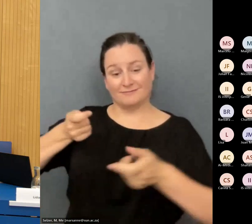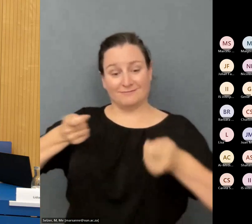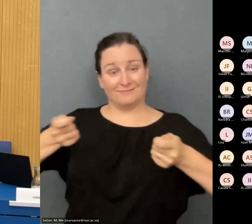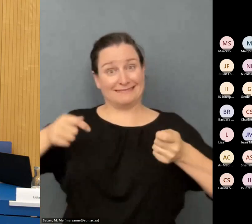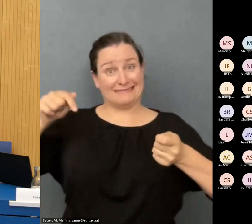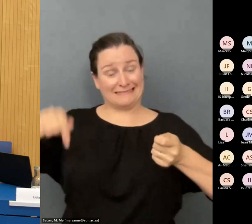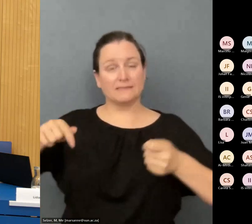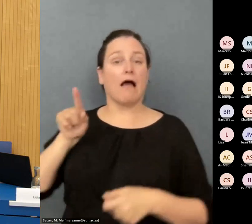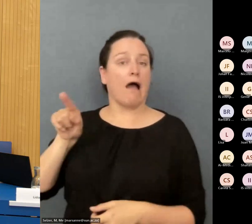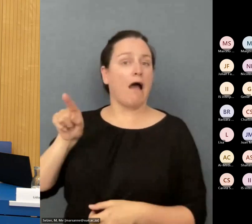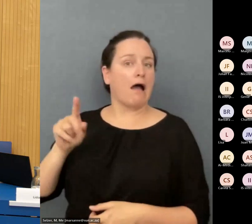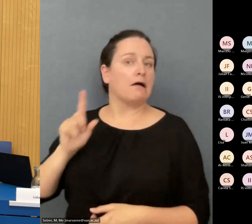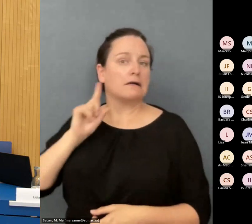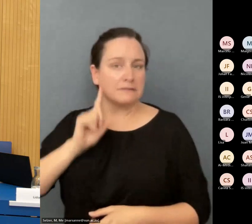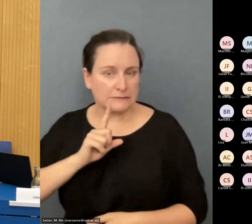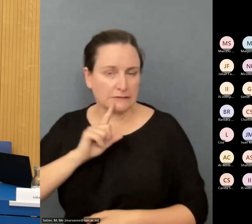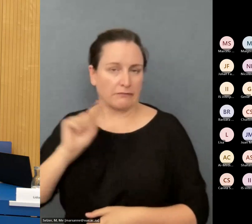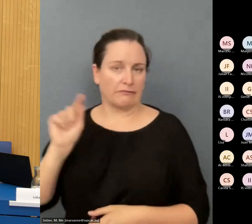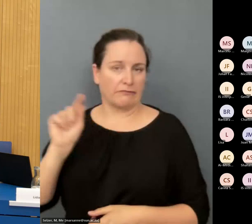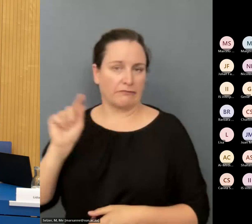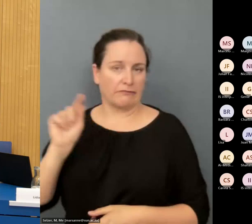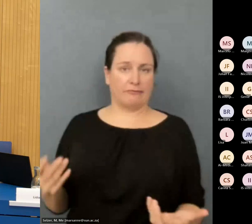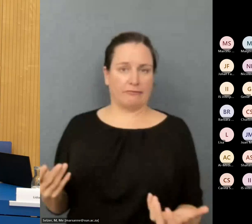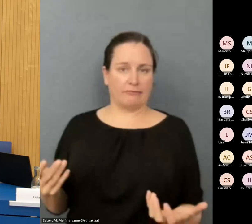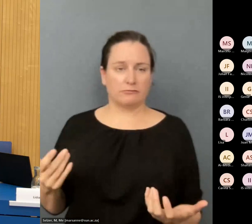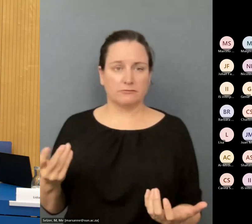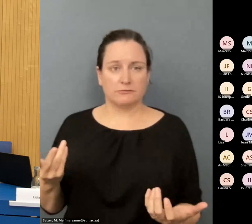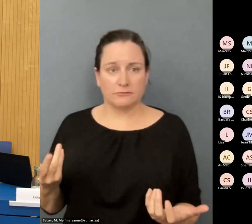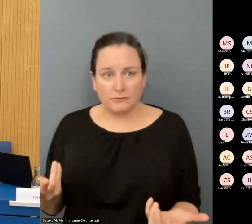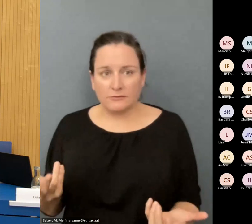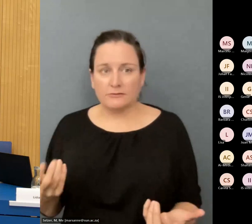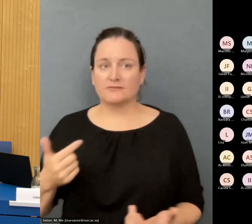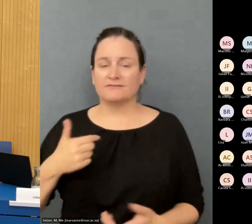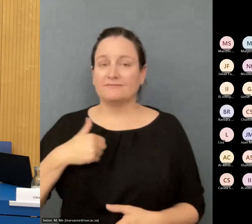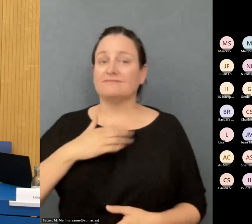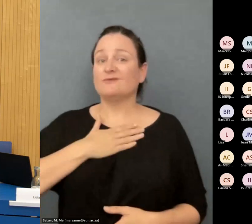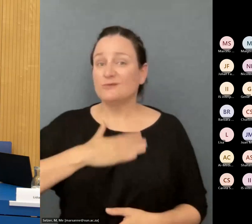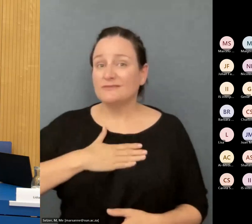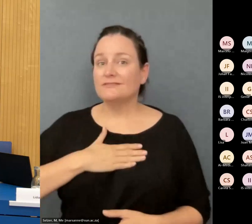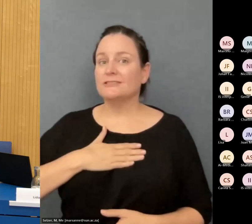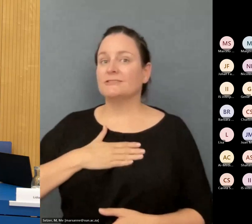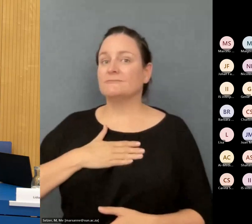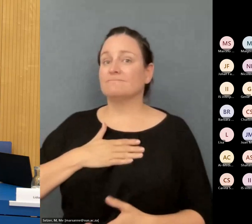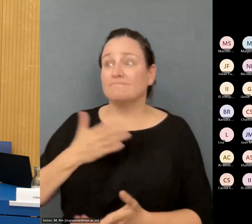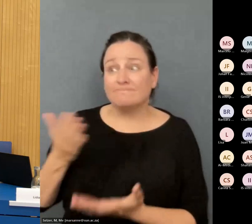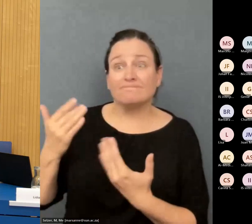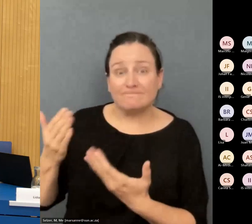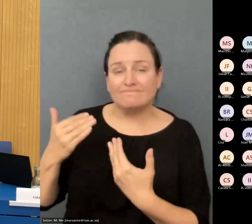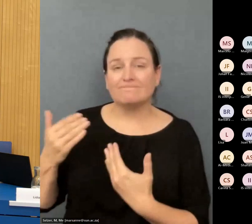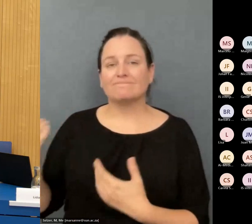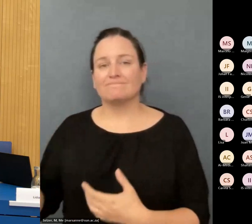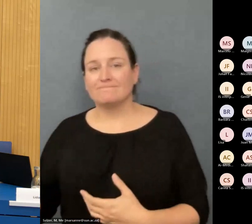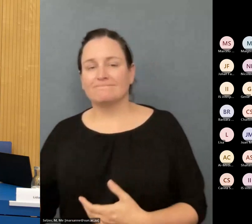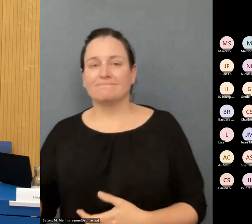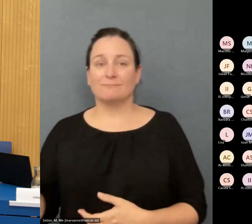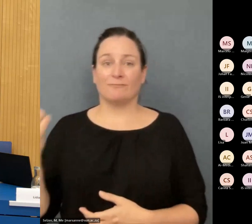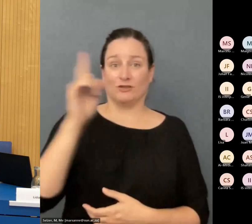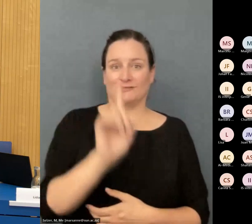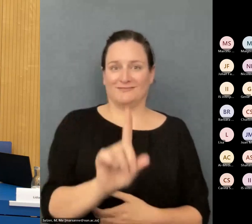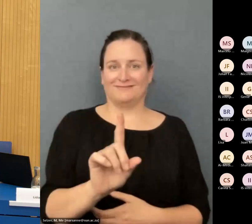we really try to get them on the first line when we